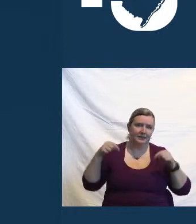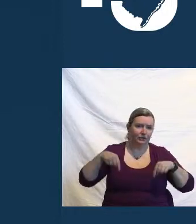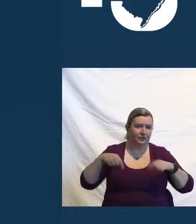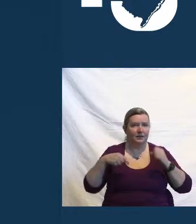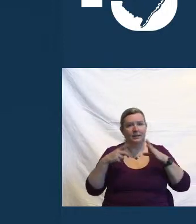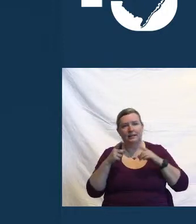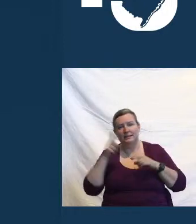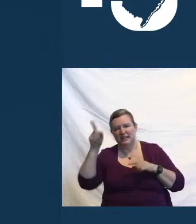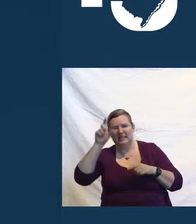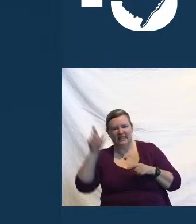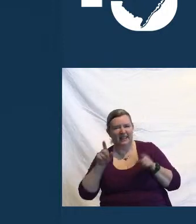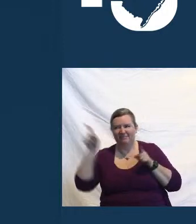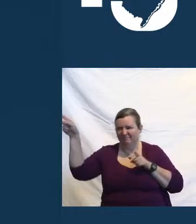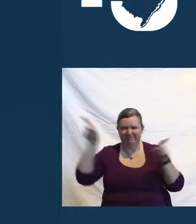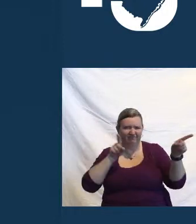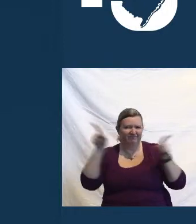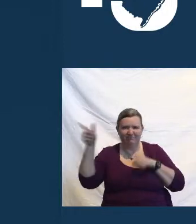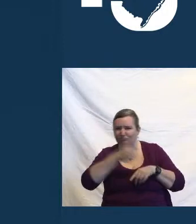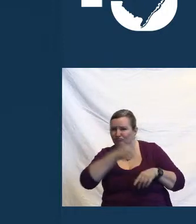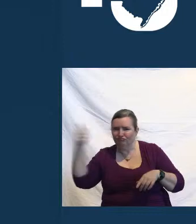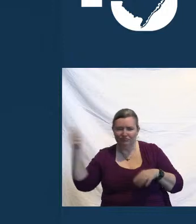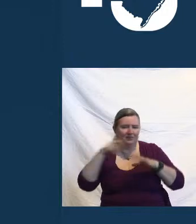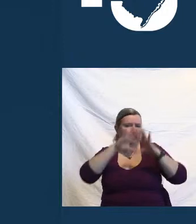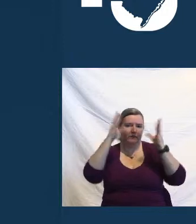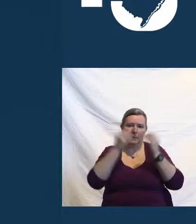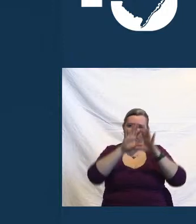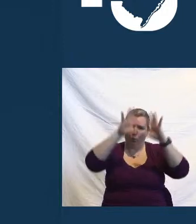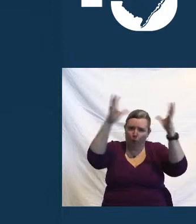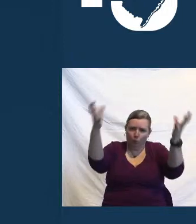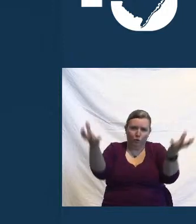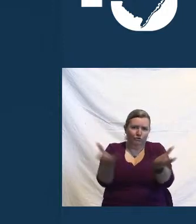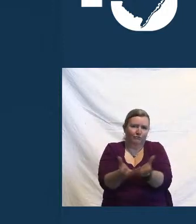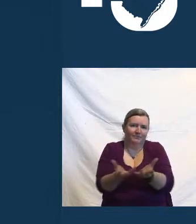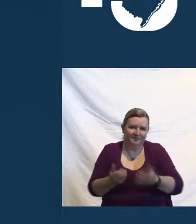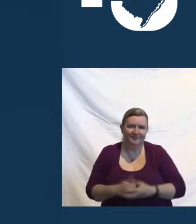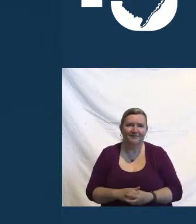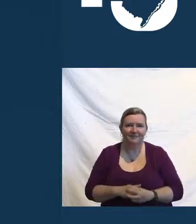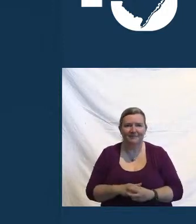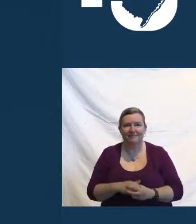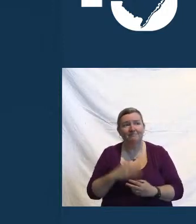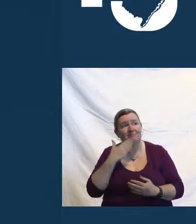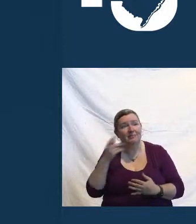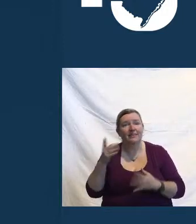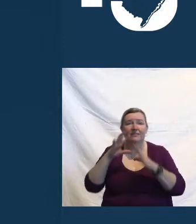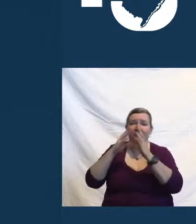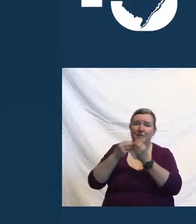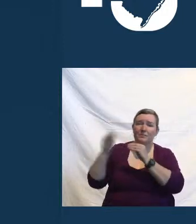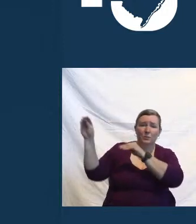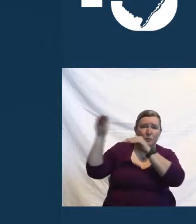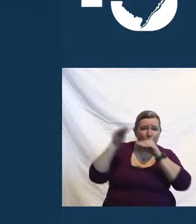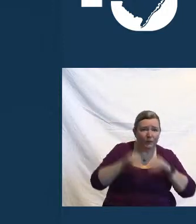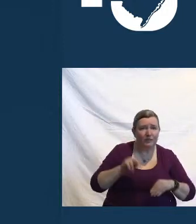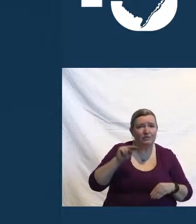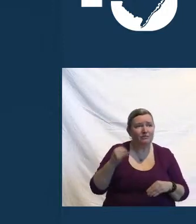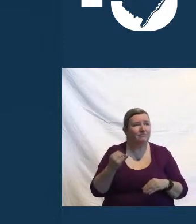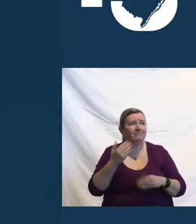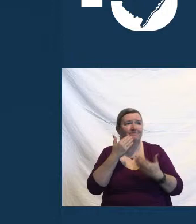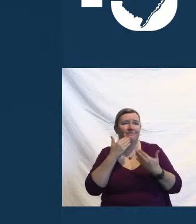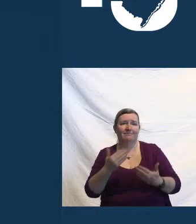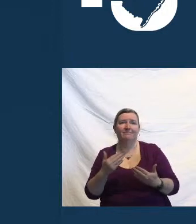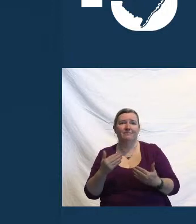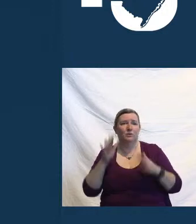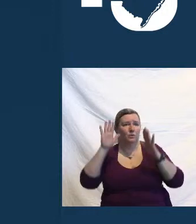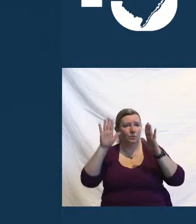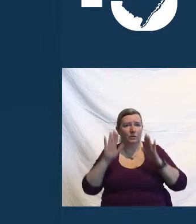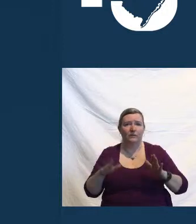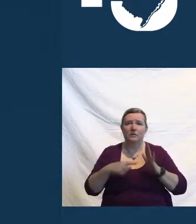world. We are grateful that the De Santis family came to call New Jersey home, and we thank Nick for being a great example for many. May